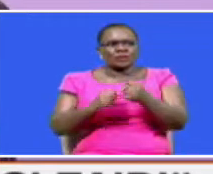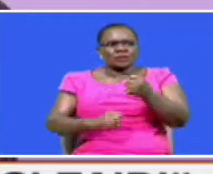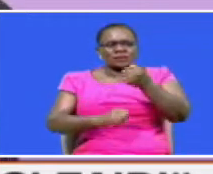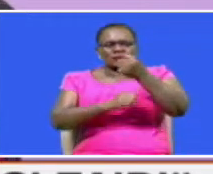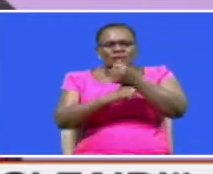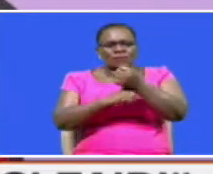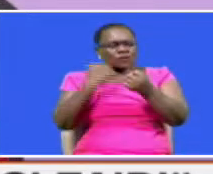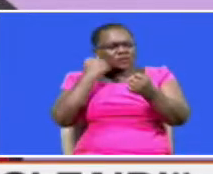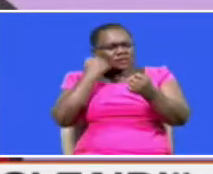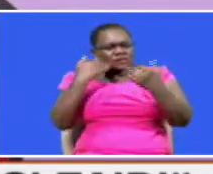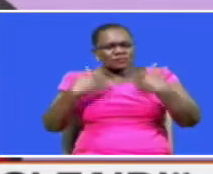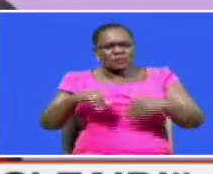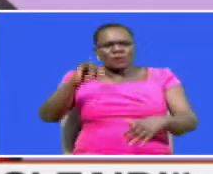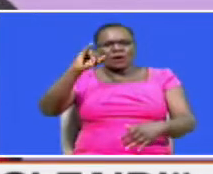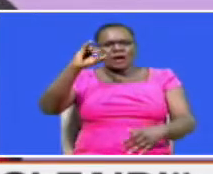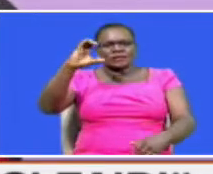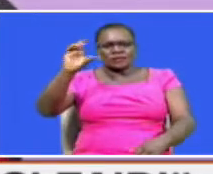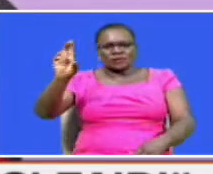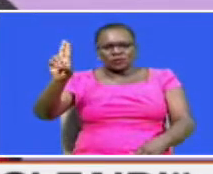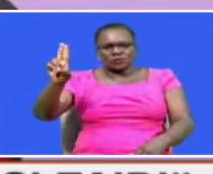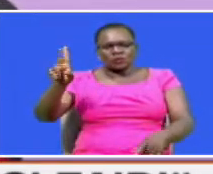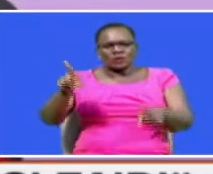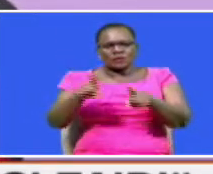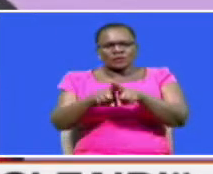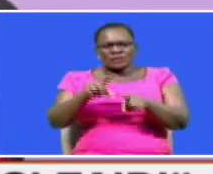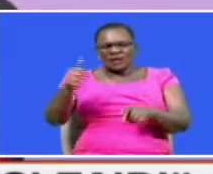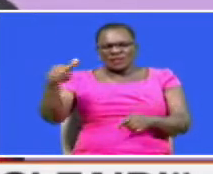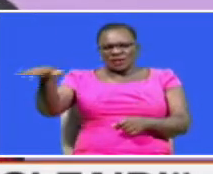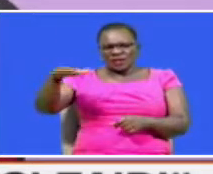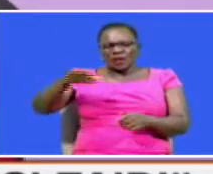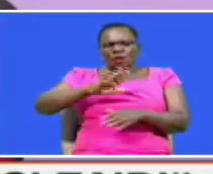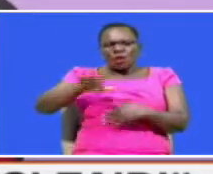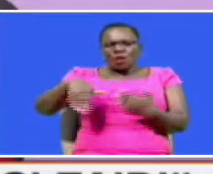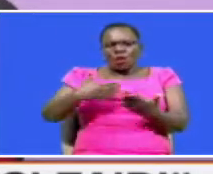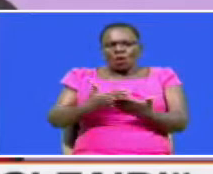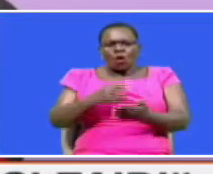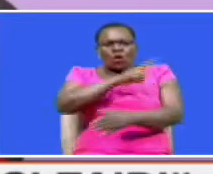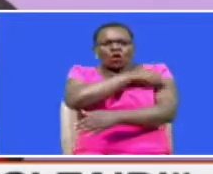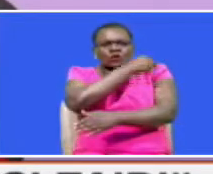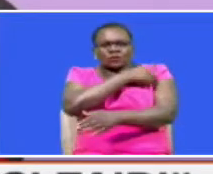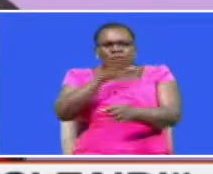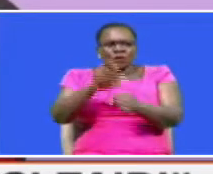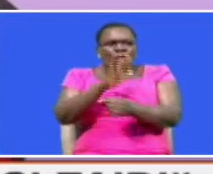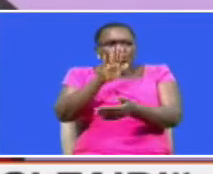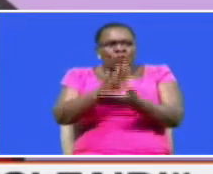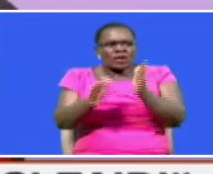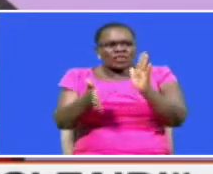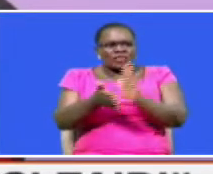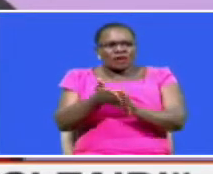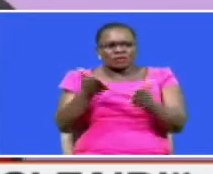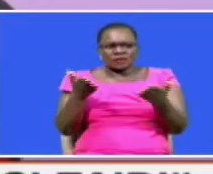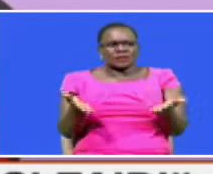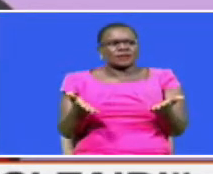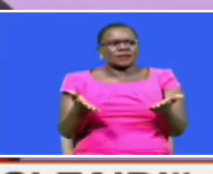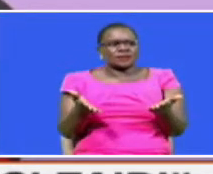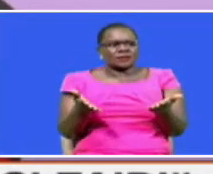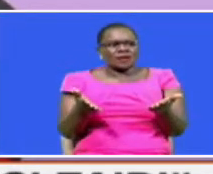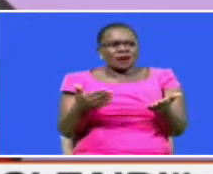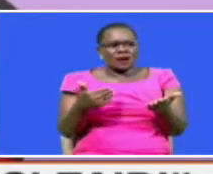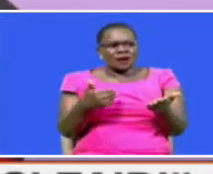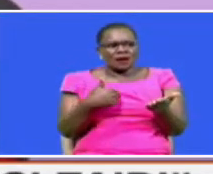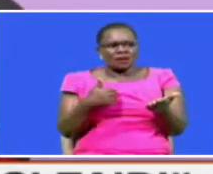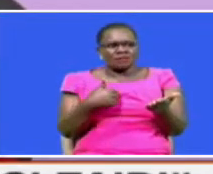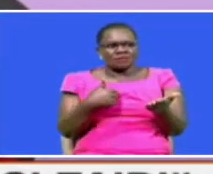the patients in ICU, same to dialysis areas, and all around the hospital. Without the biomedical engineers, then we